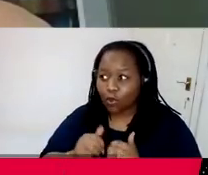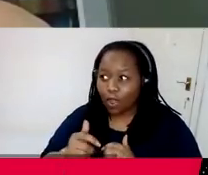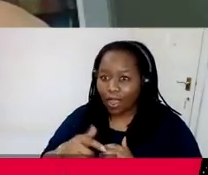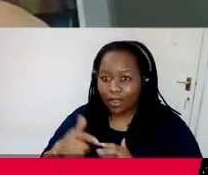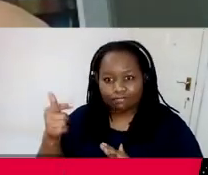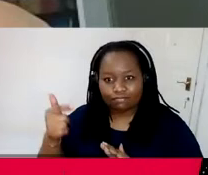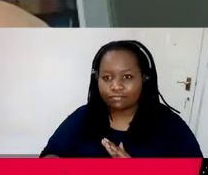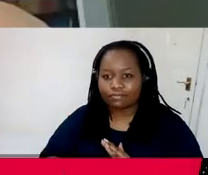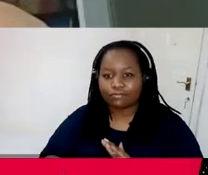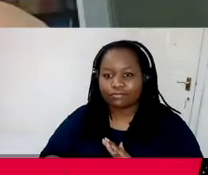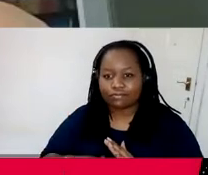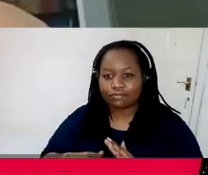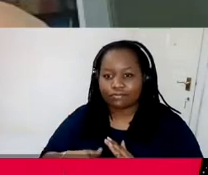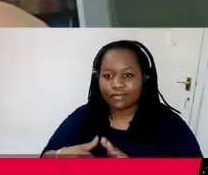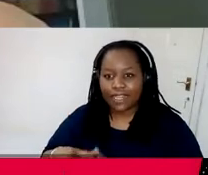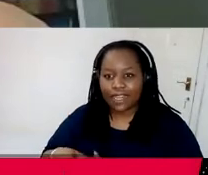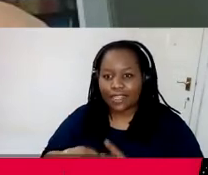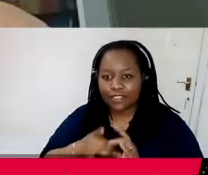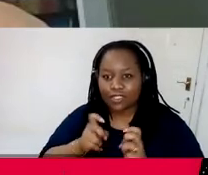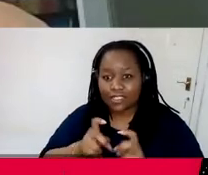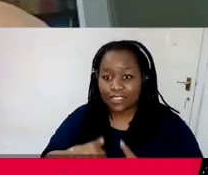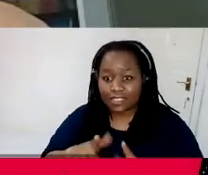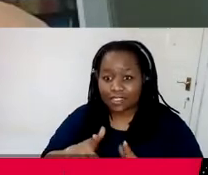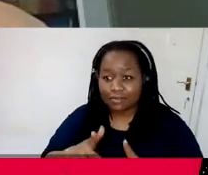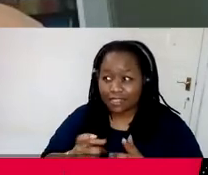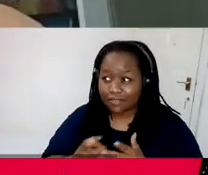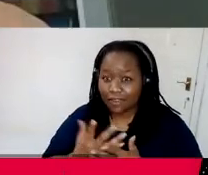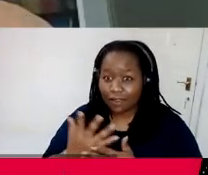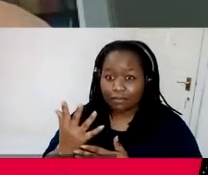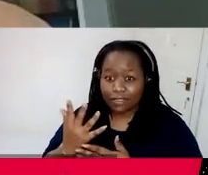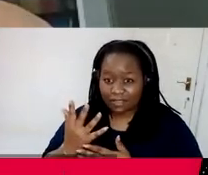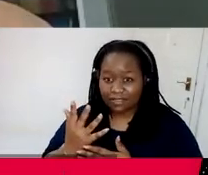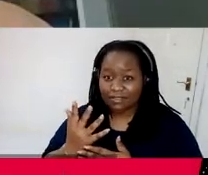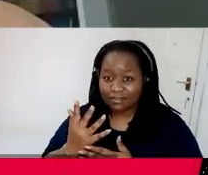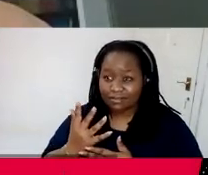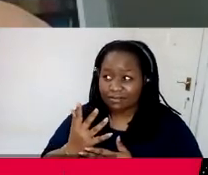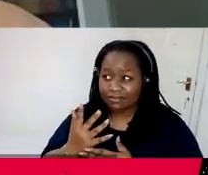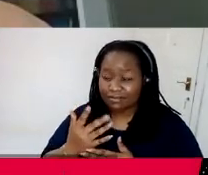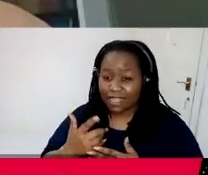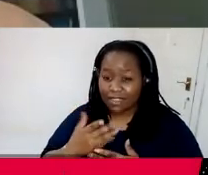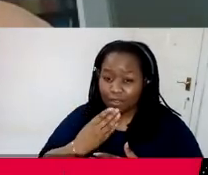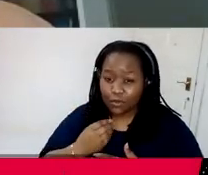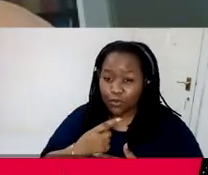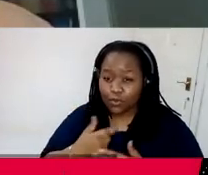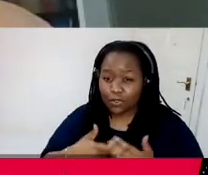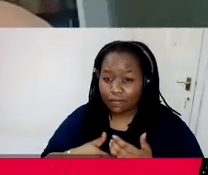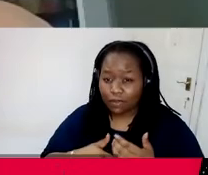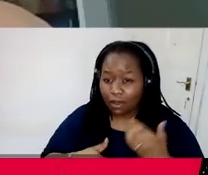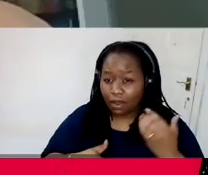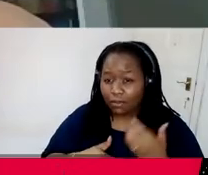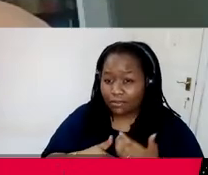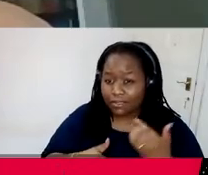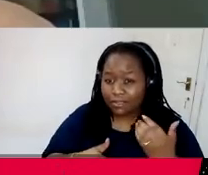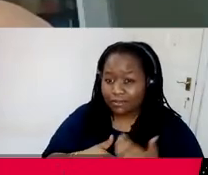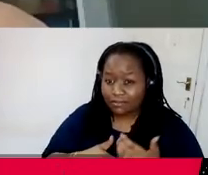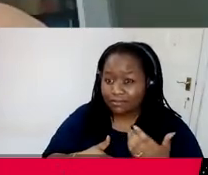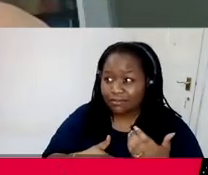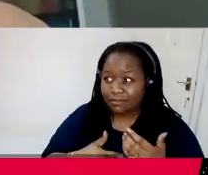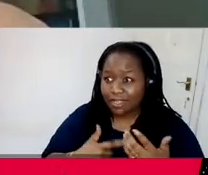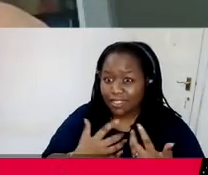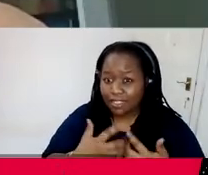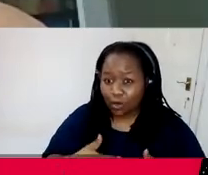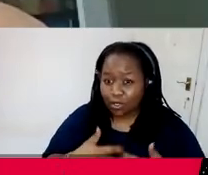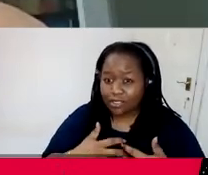technology that supports the development of weapons is in our economy. And that makes it